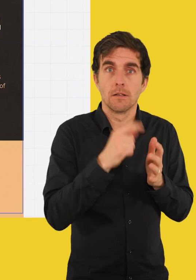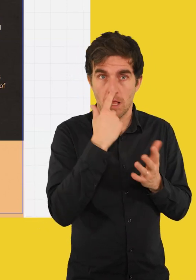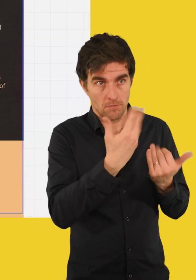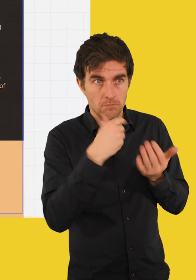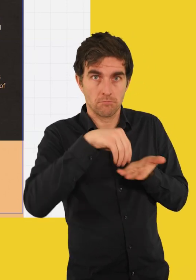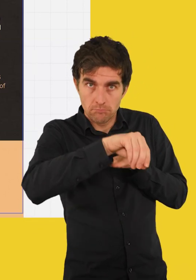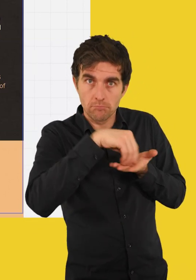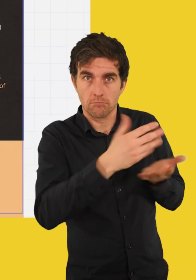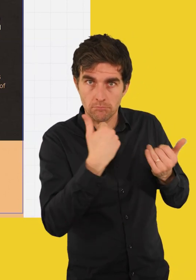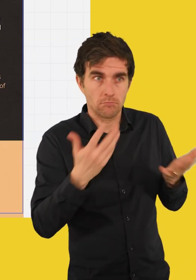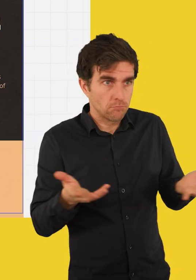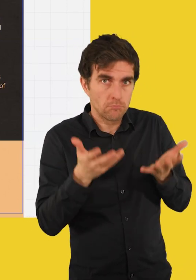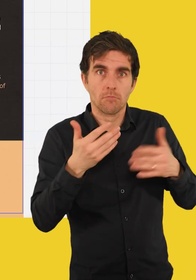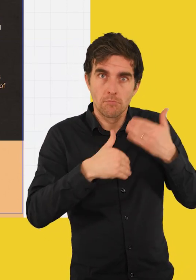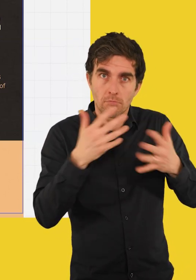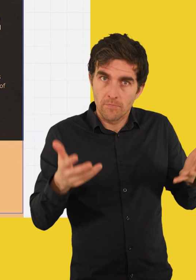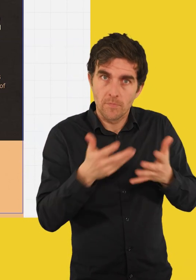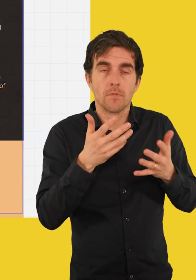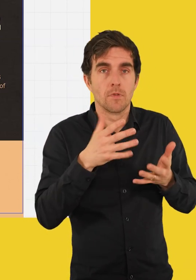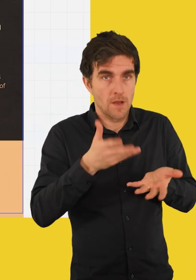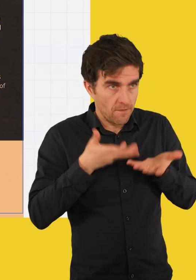This can be liberating and enables